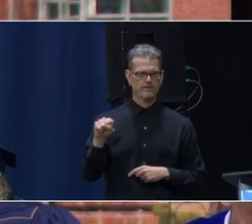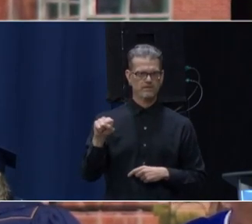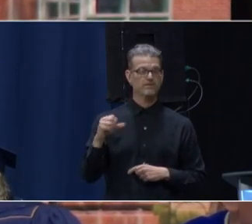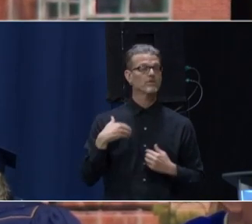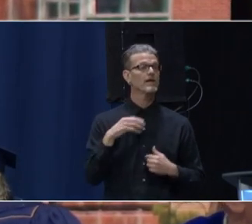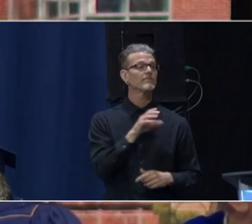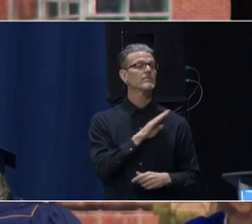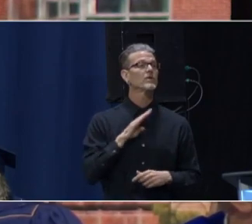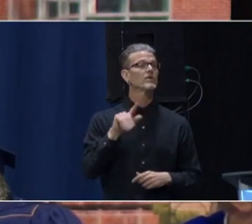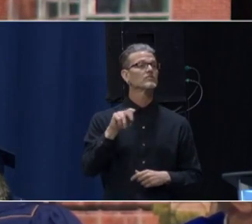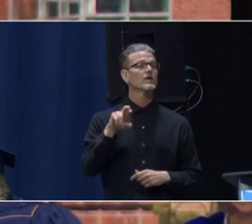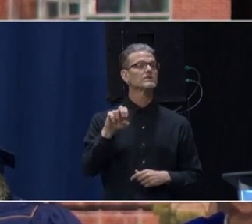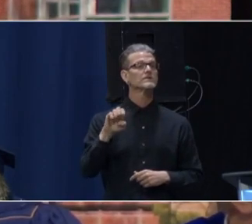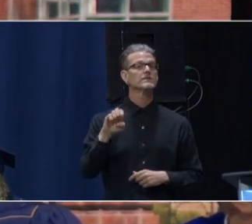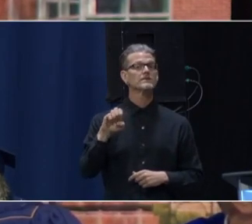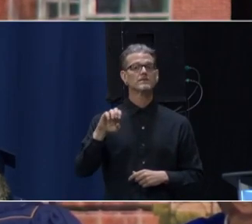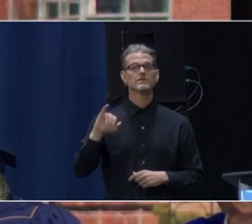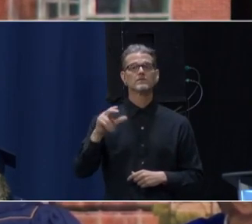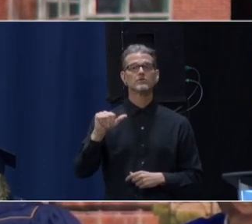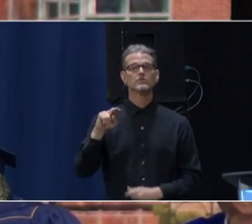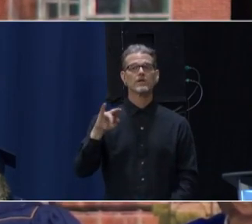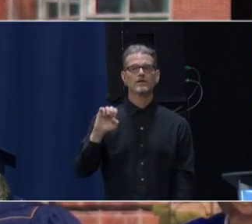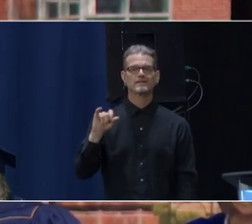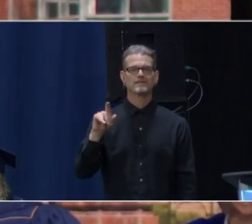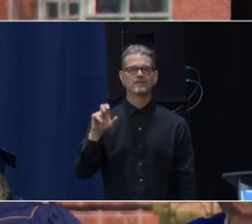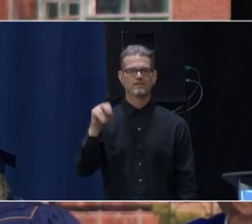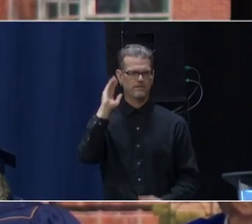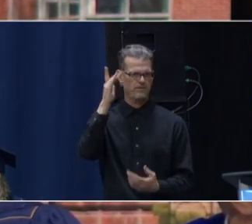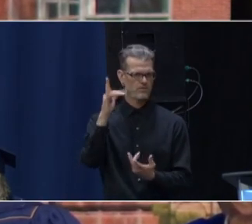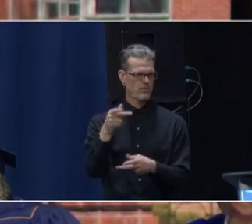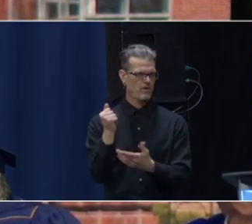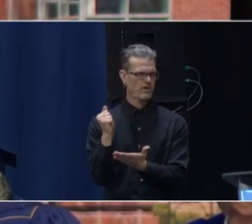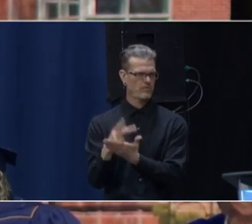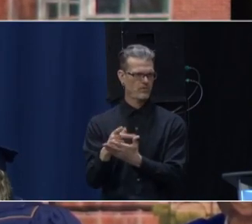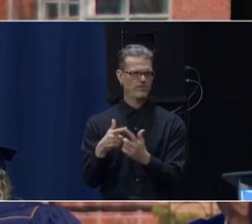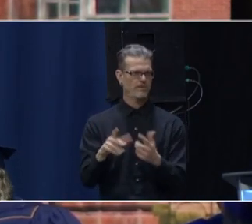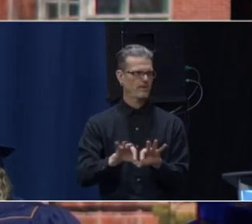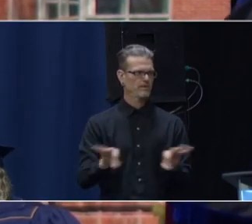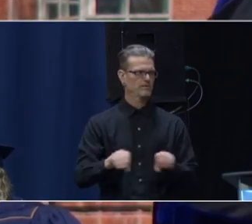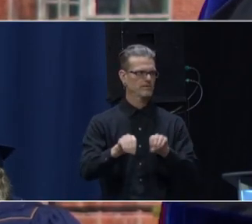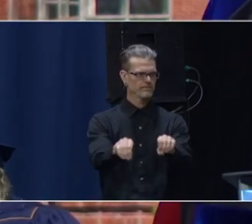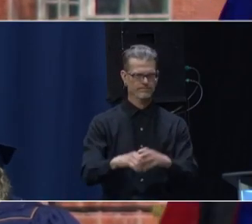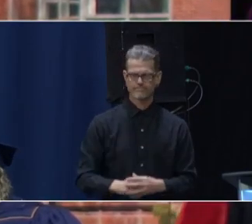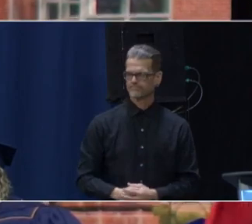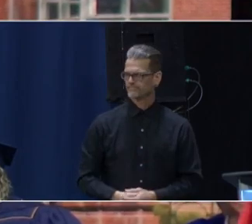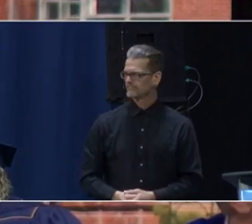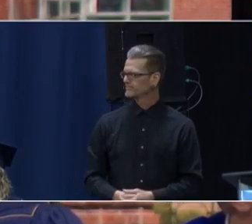Janice Sinden here to give the authorization for the conferring of degrees.